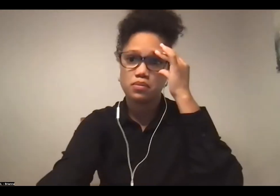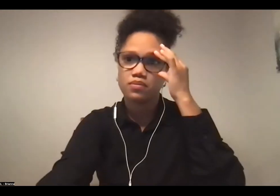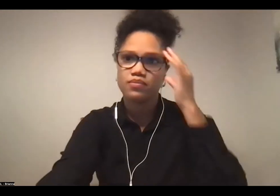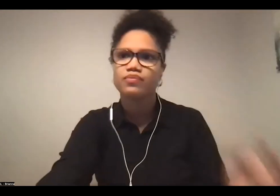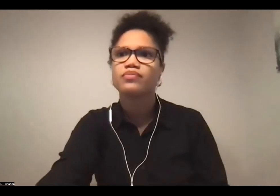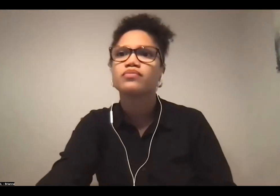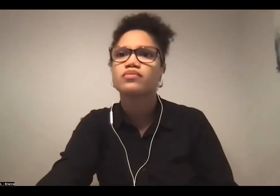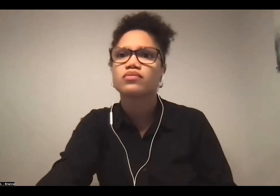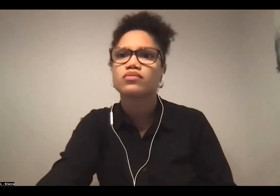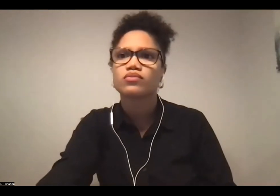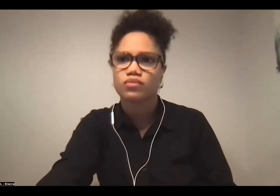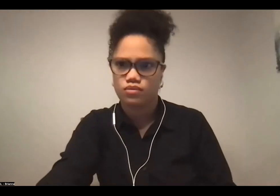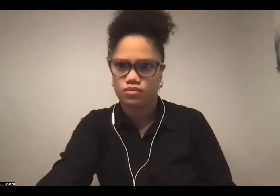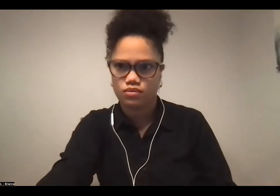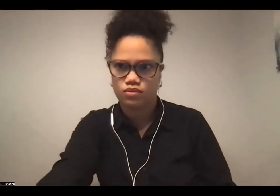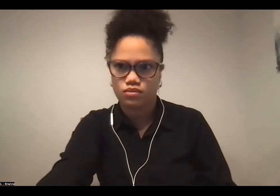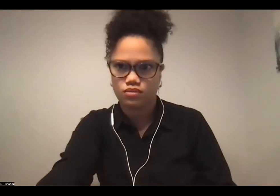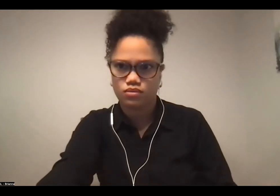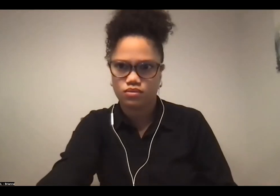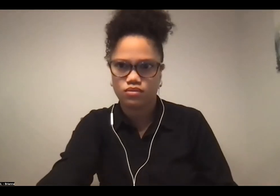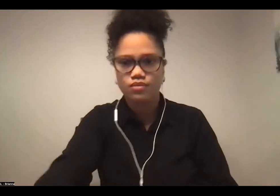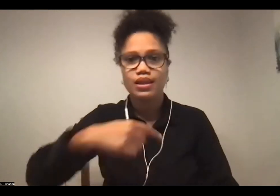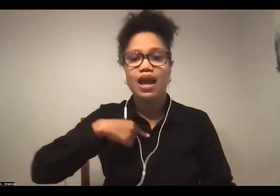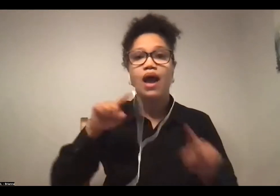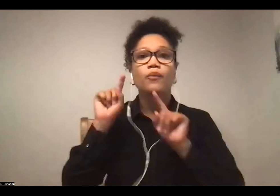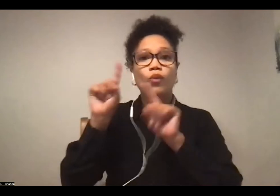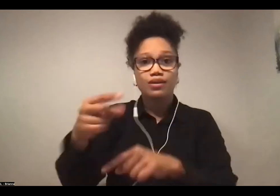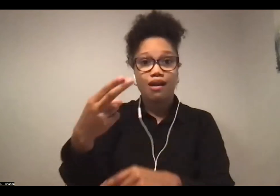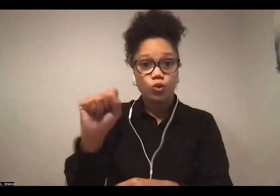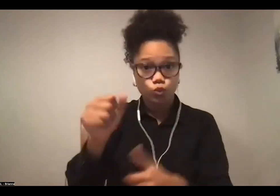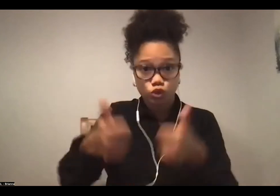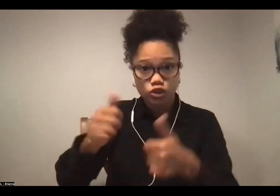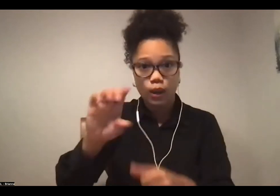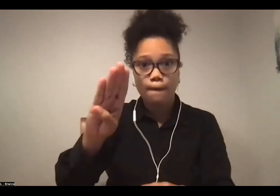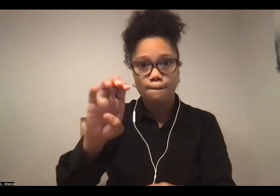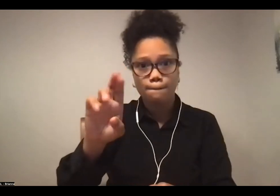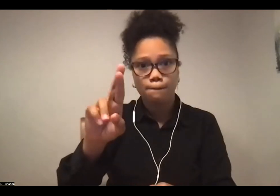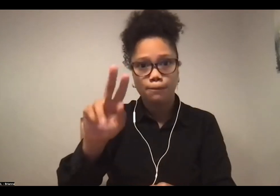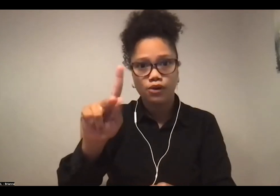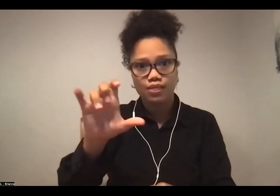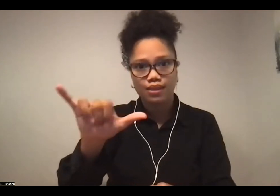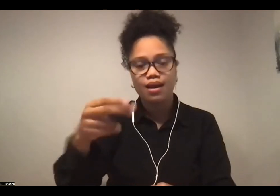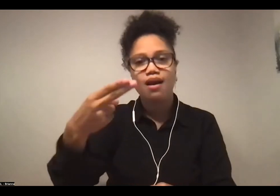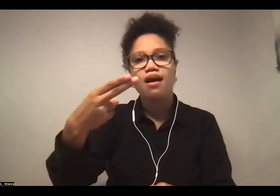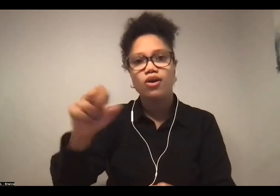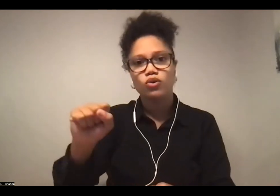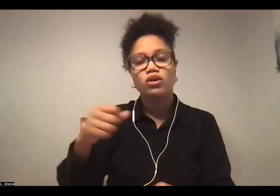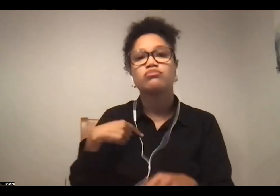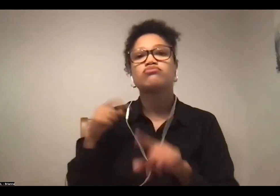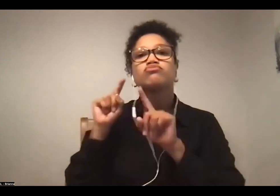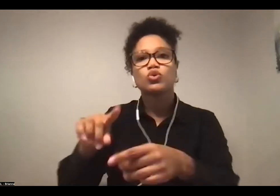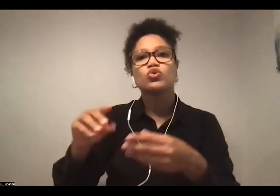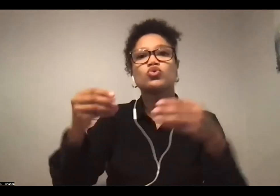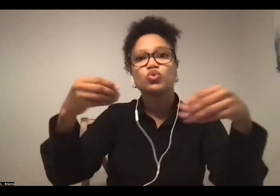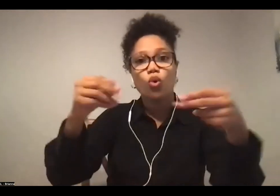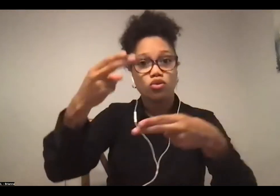So I went to Berkeley High School, and there was a store called Blue and Gold, where they